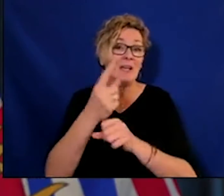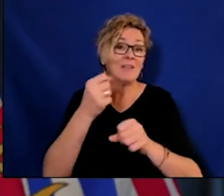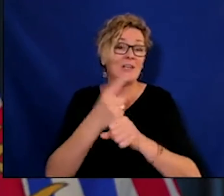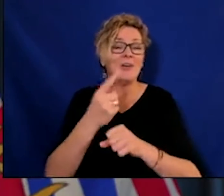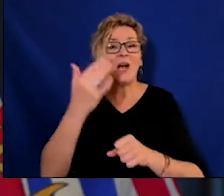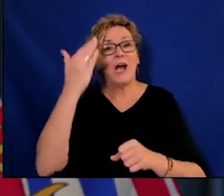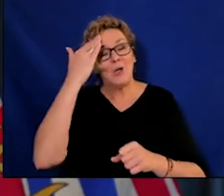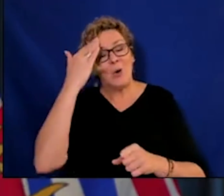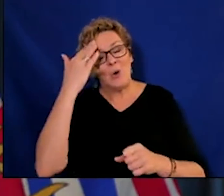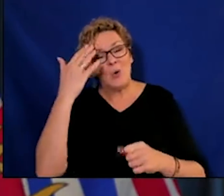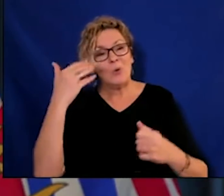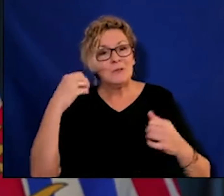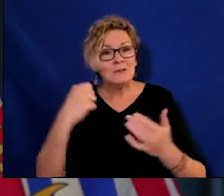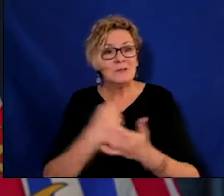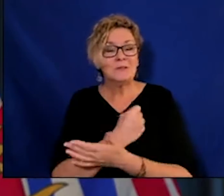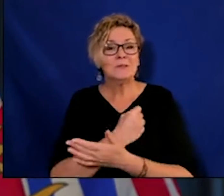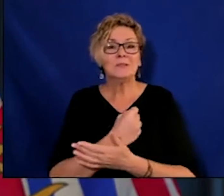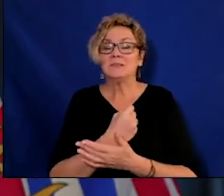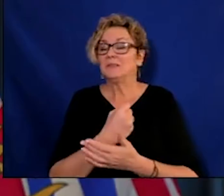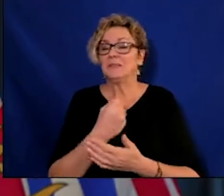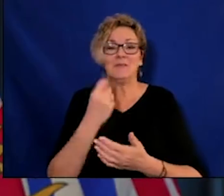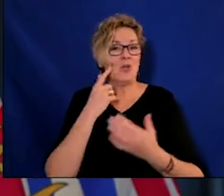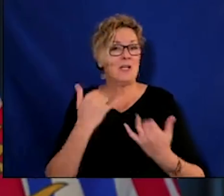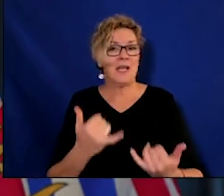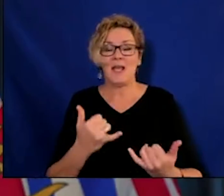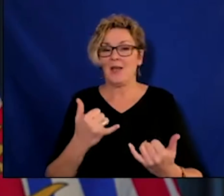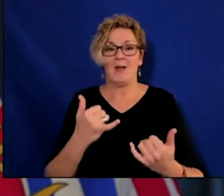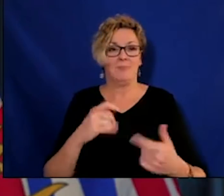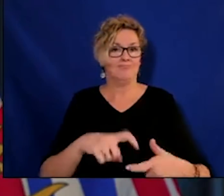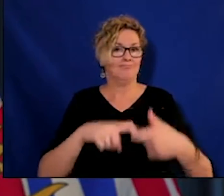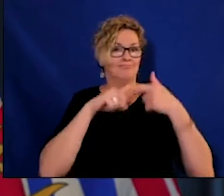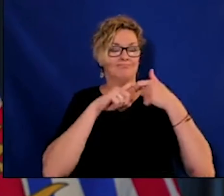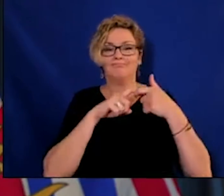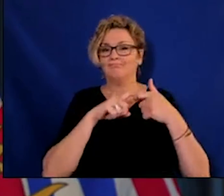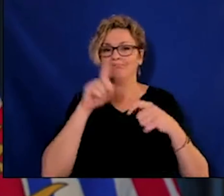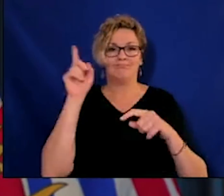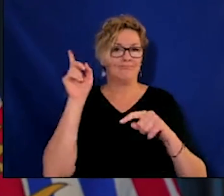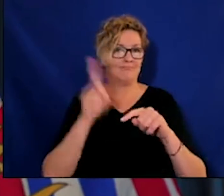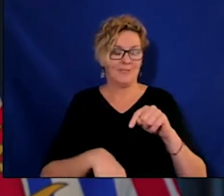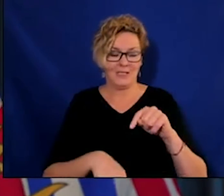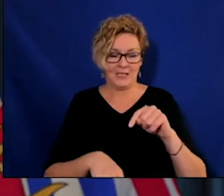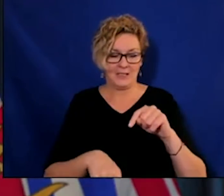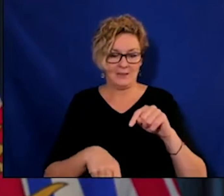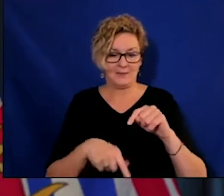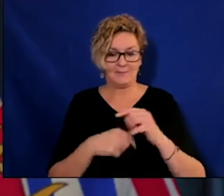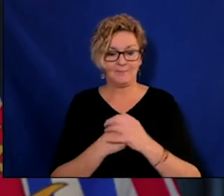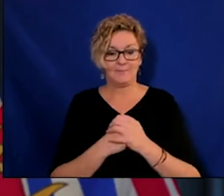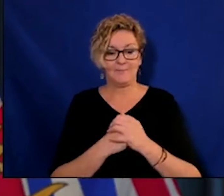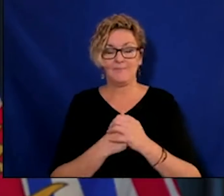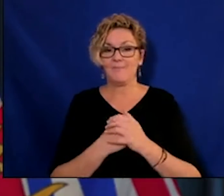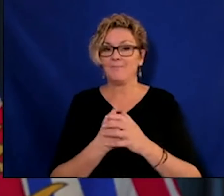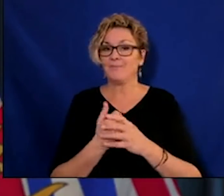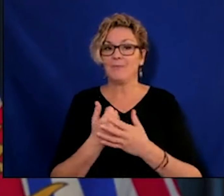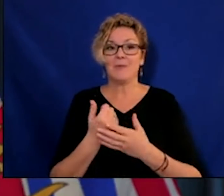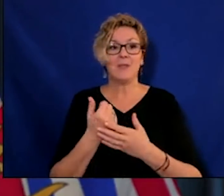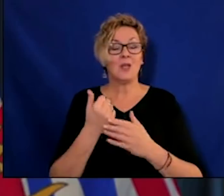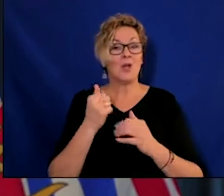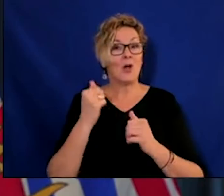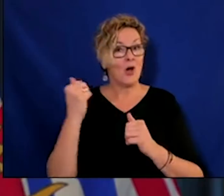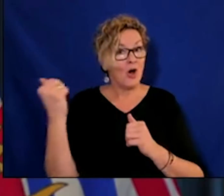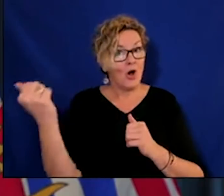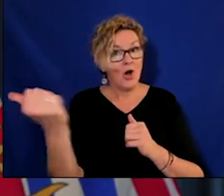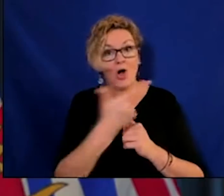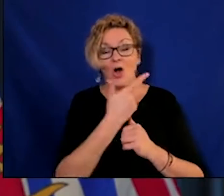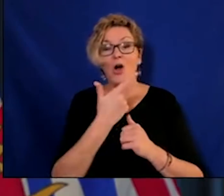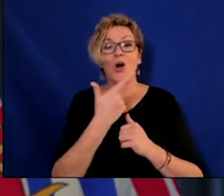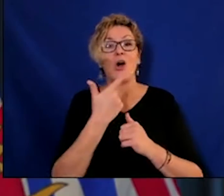and reduce the potential for social interactions. That has meant pausing all in-person gatherings and shifting to